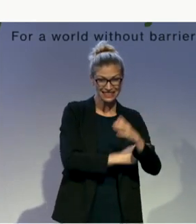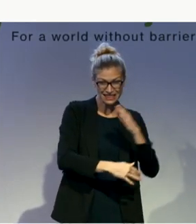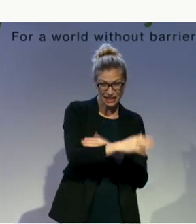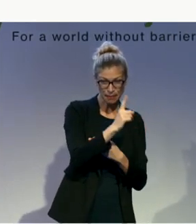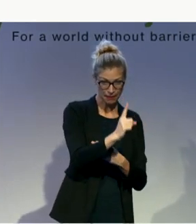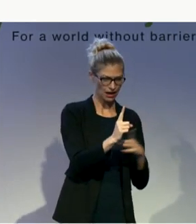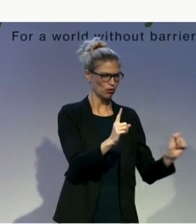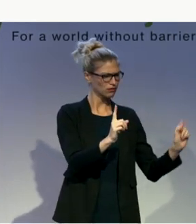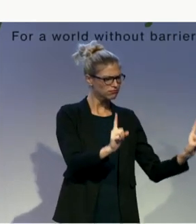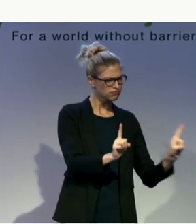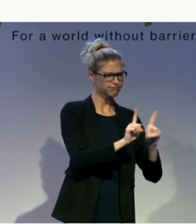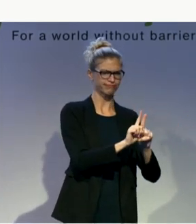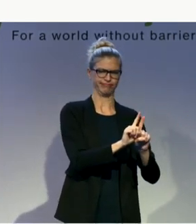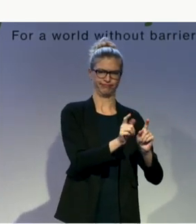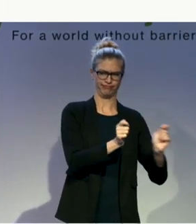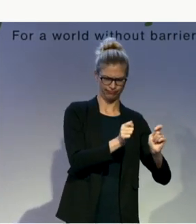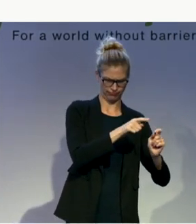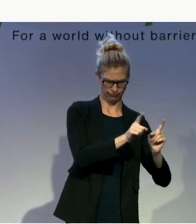people can vote freely.